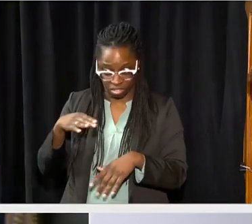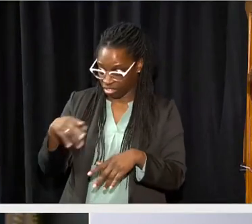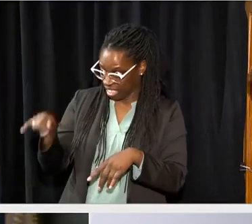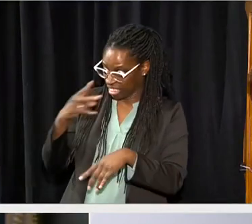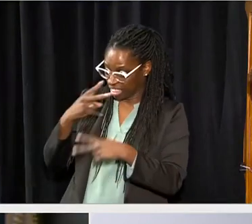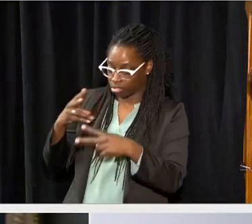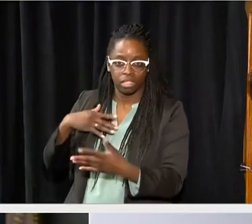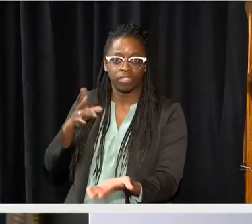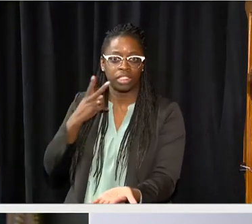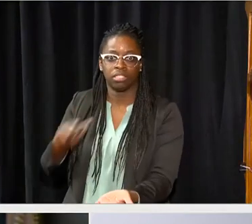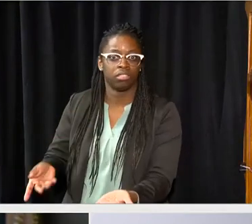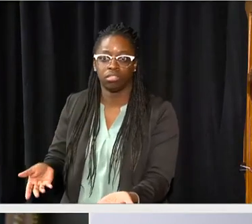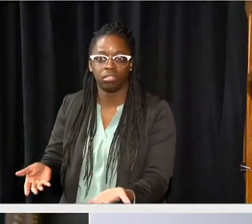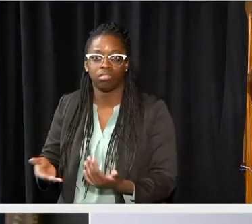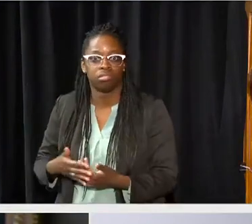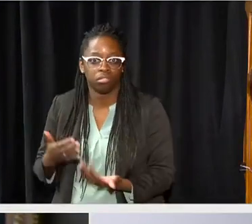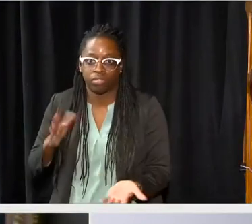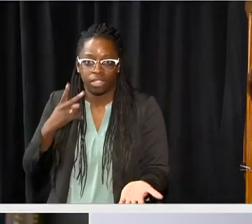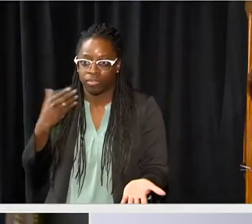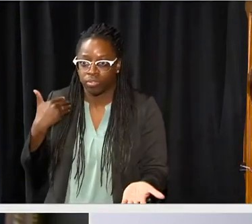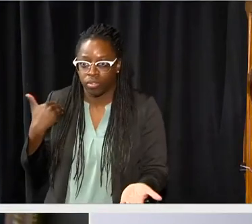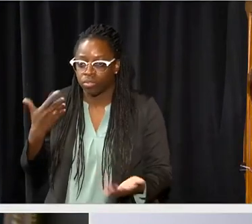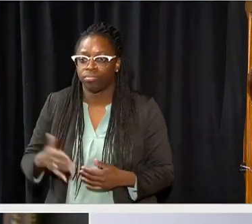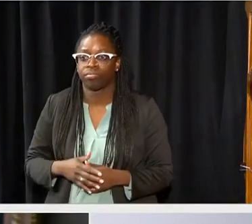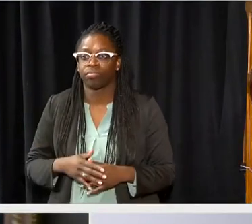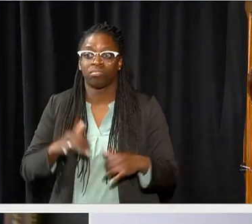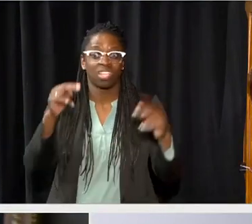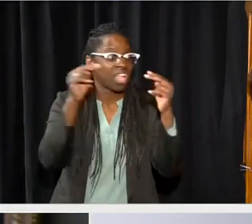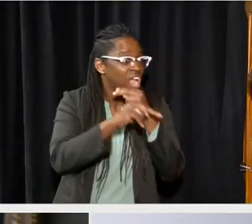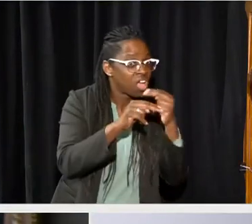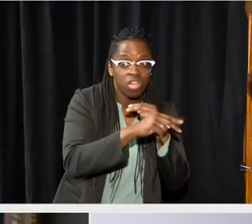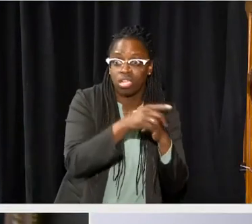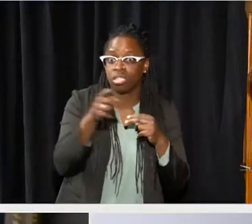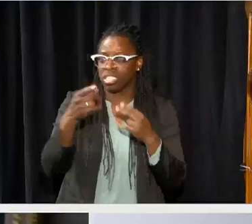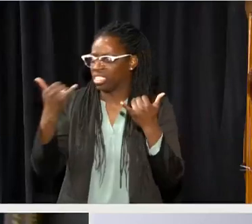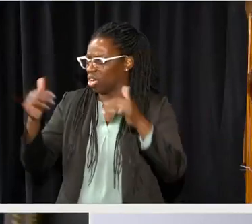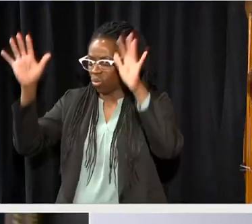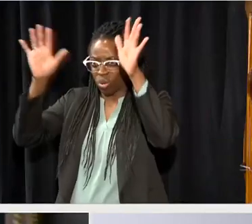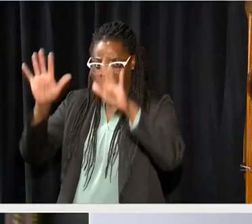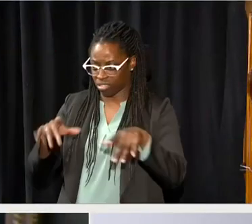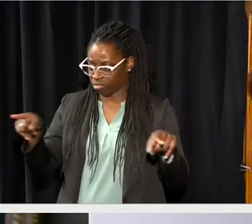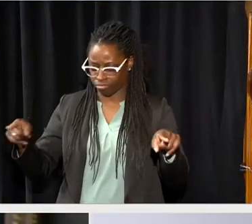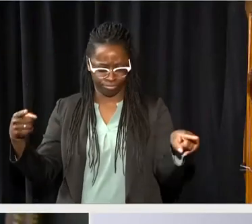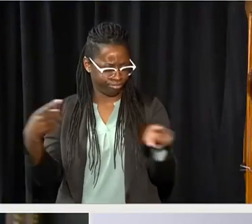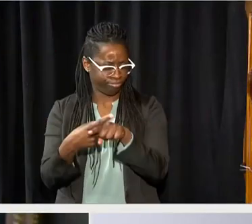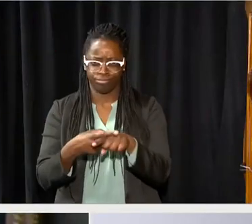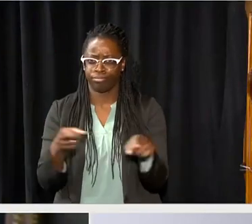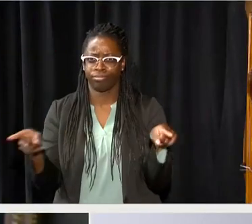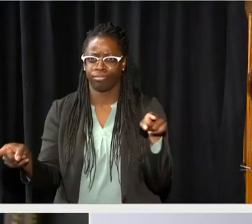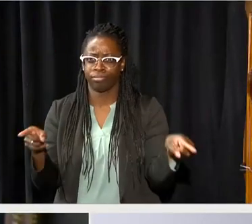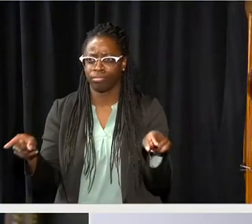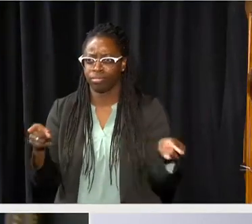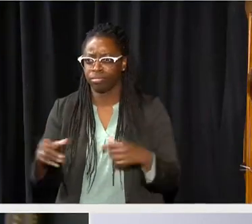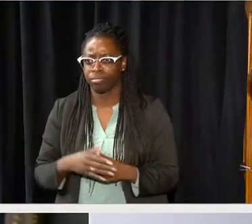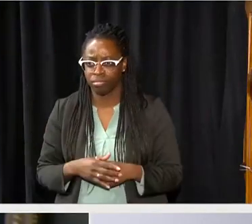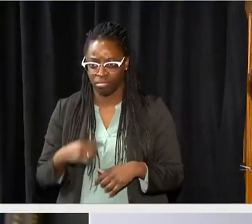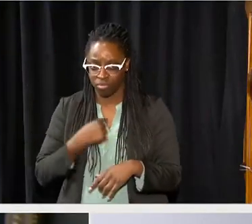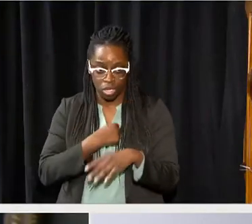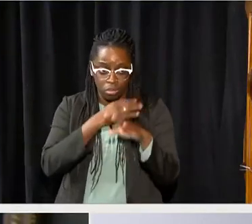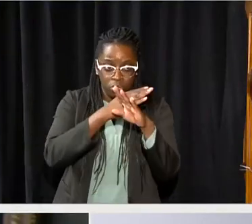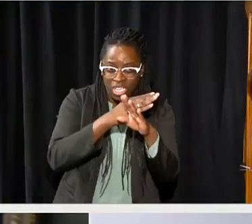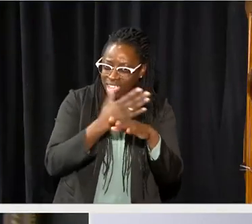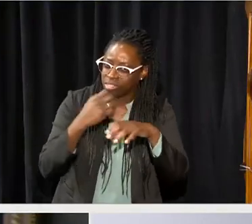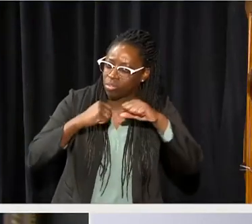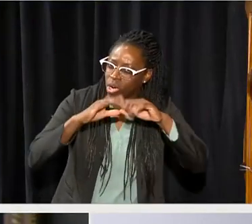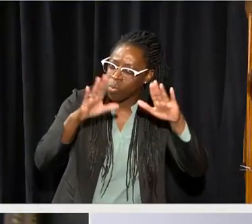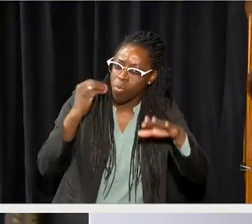That's what it looks like when old infrastructure meets today's storms. We have to protect our homes. We have to